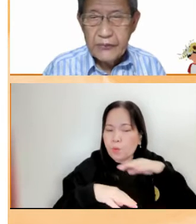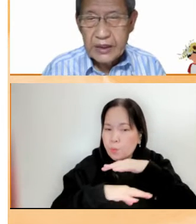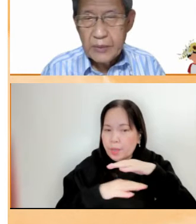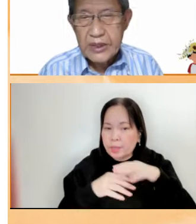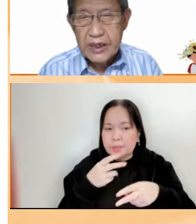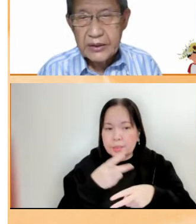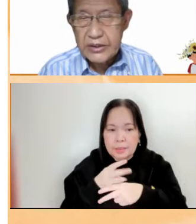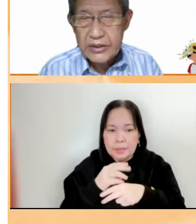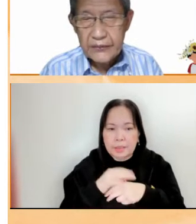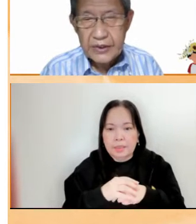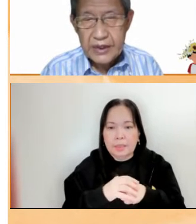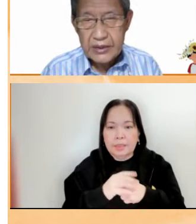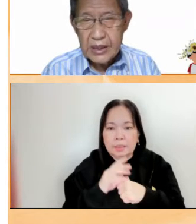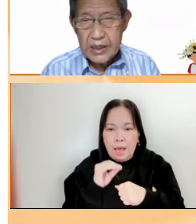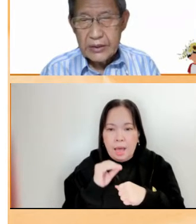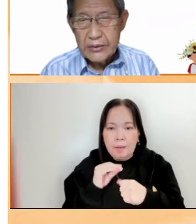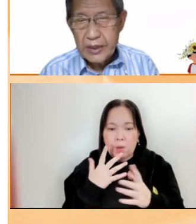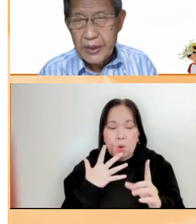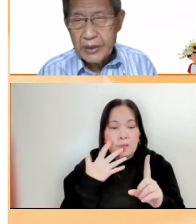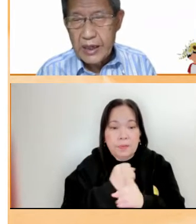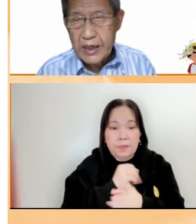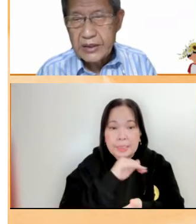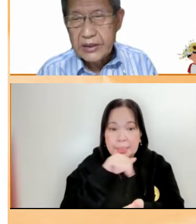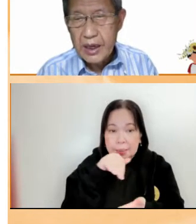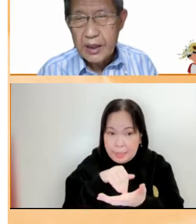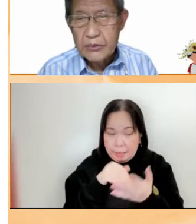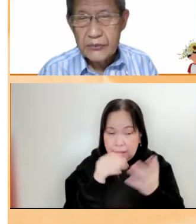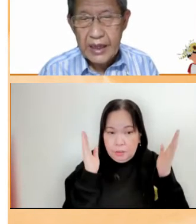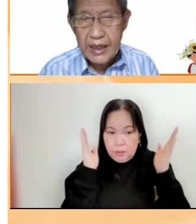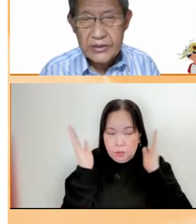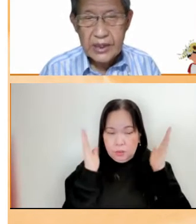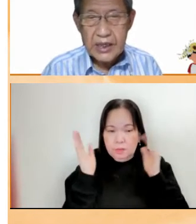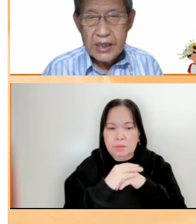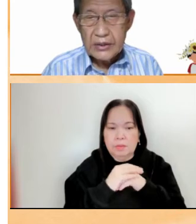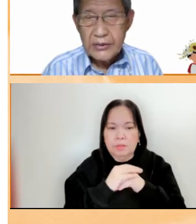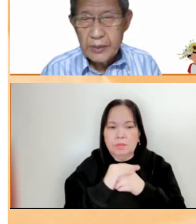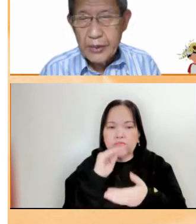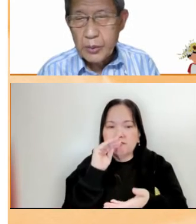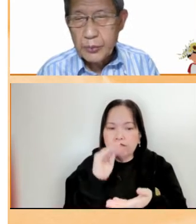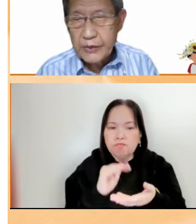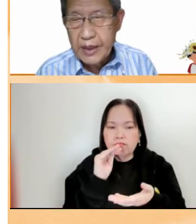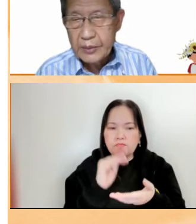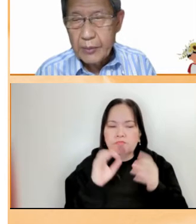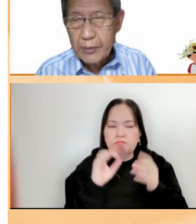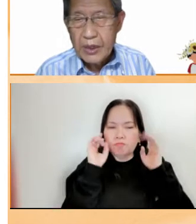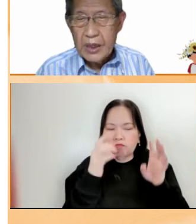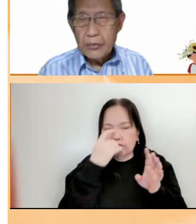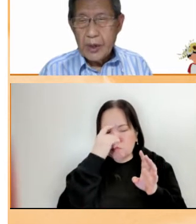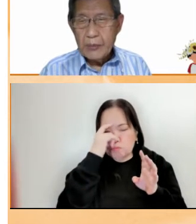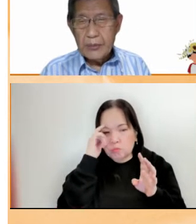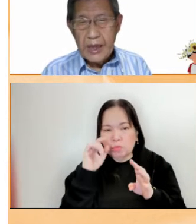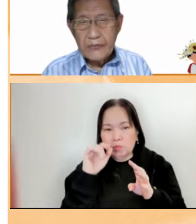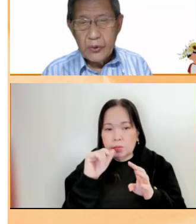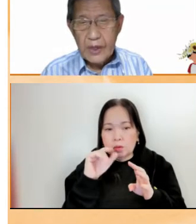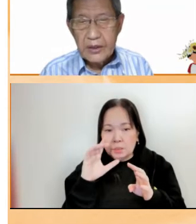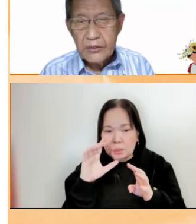should be victim-centered services. Treatment to lessen the harms of the ACEs. Treatment to prevent